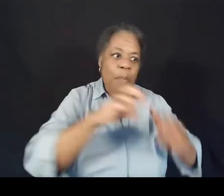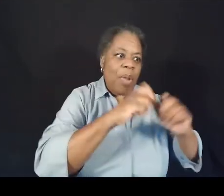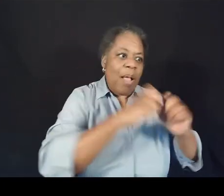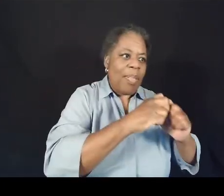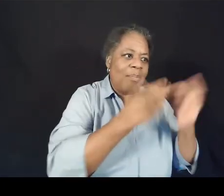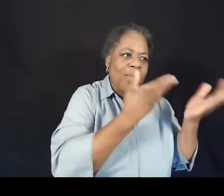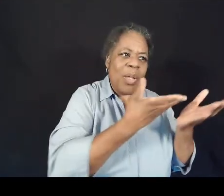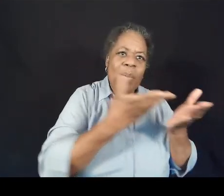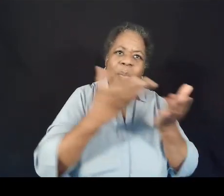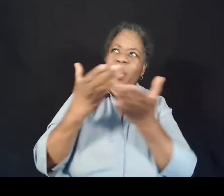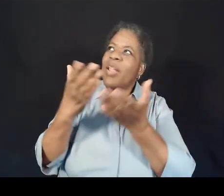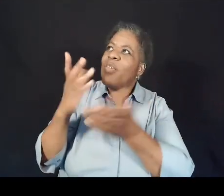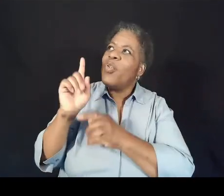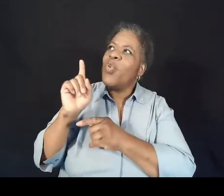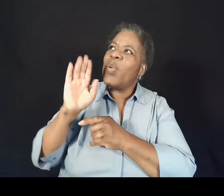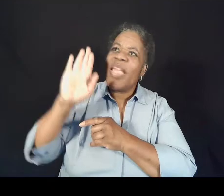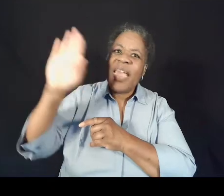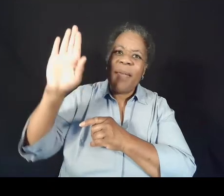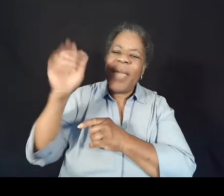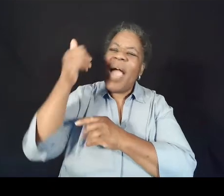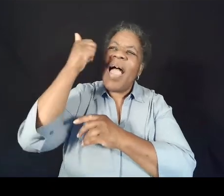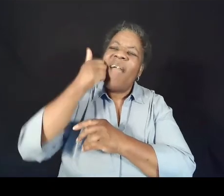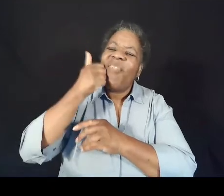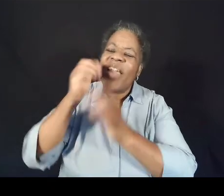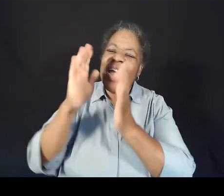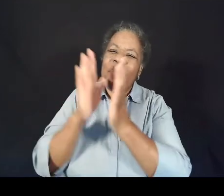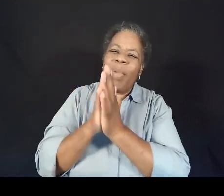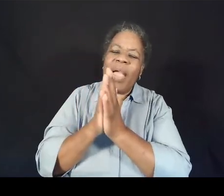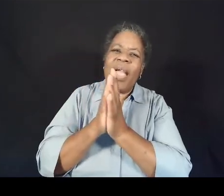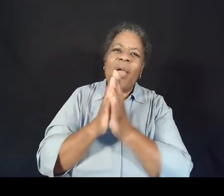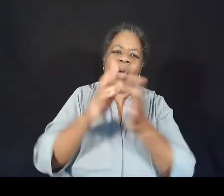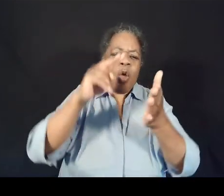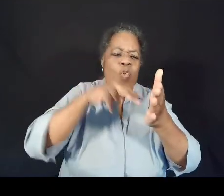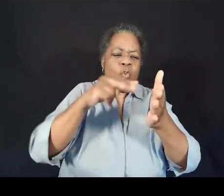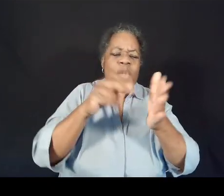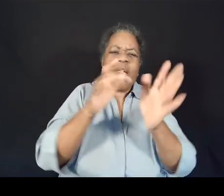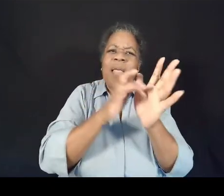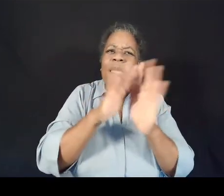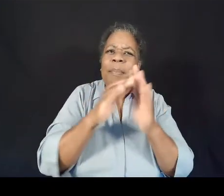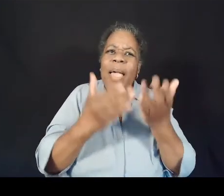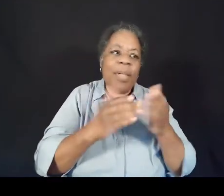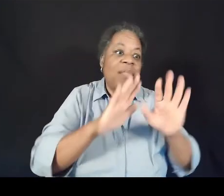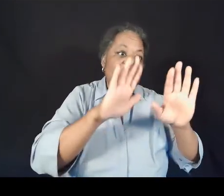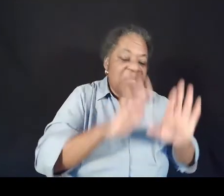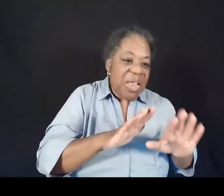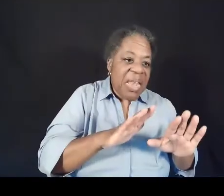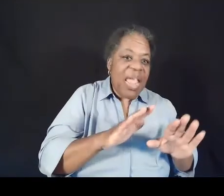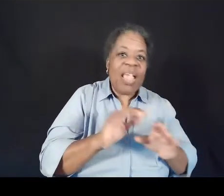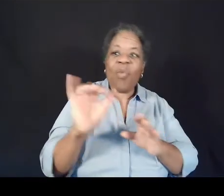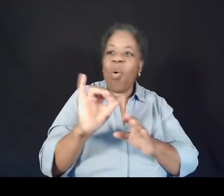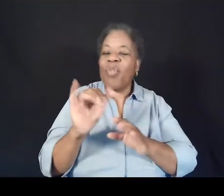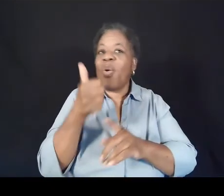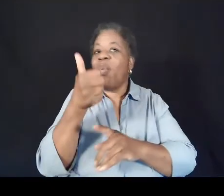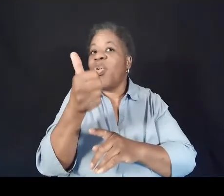prayer. Spend time in the scriptures with us on Sundays and on your own through the